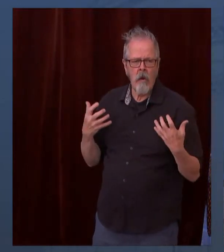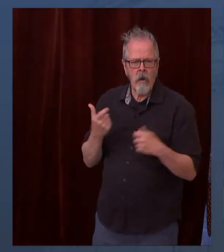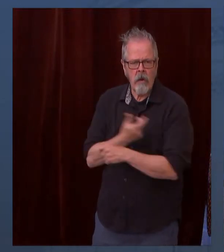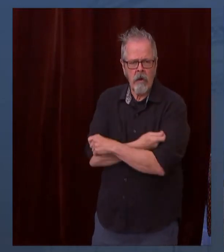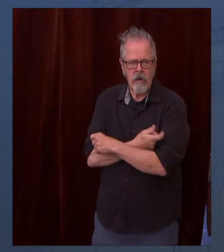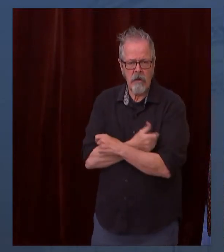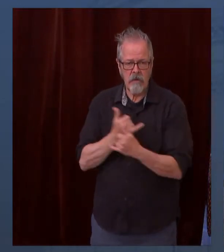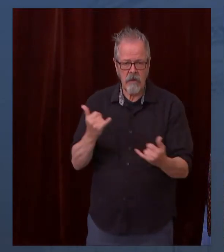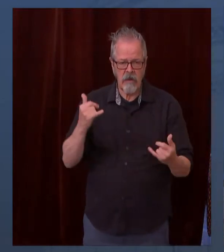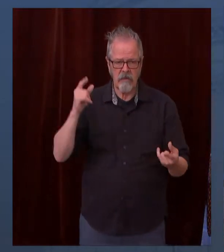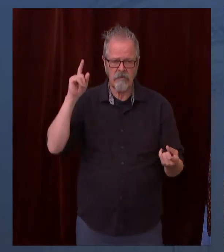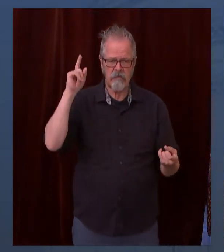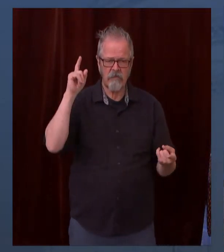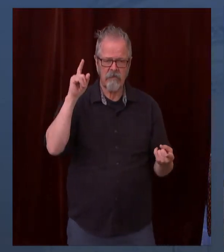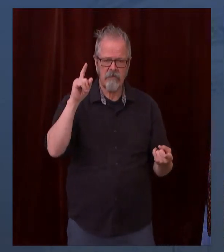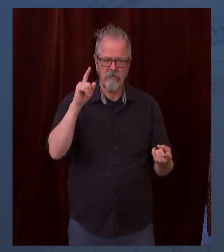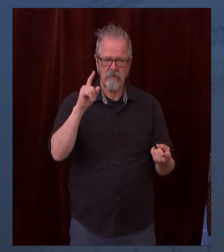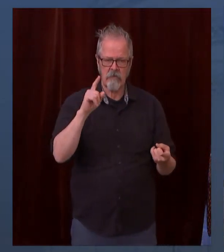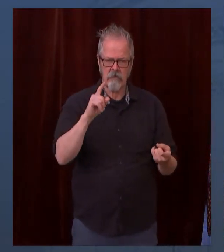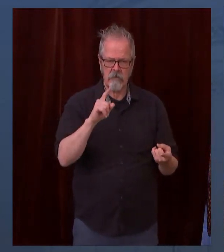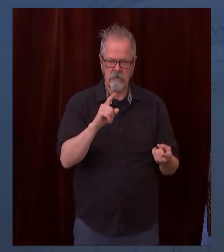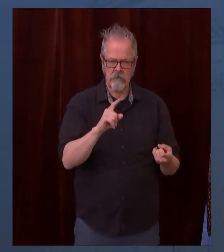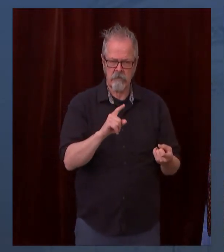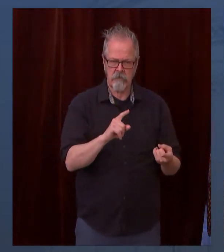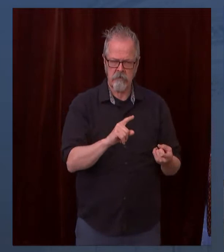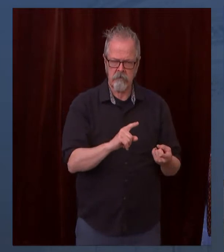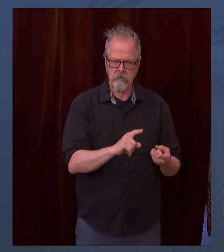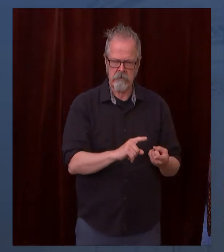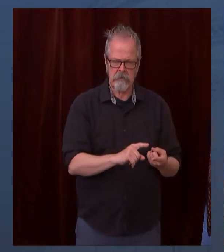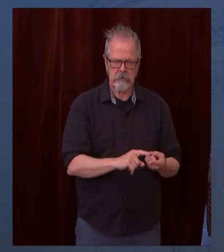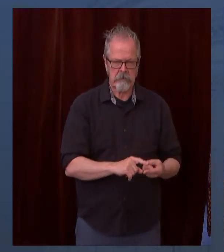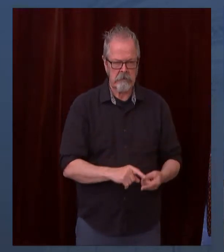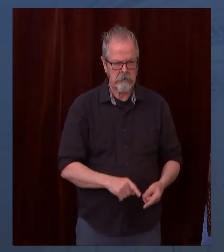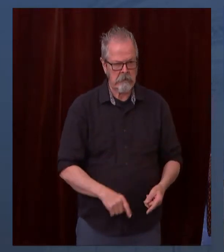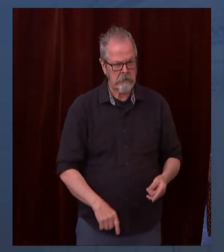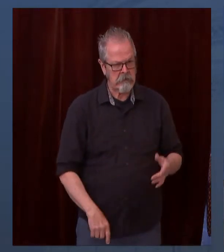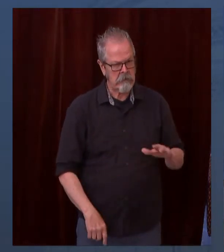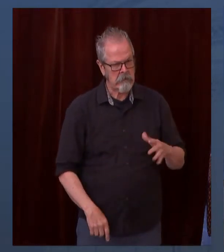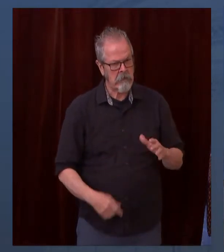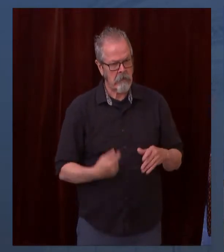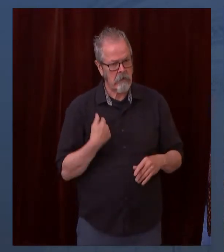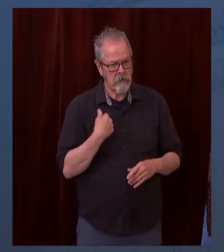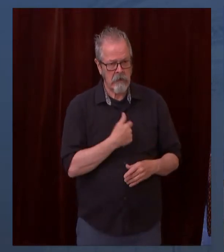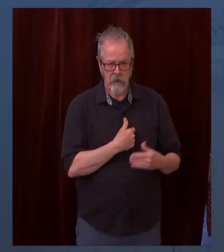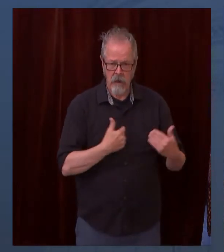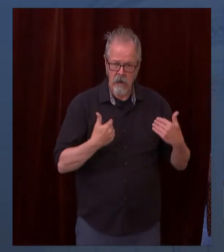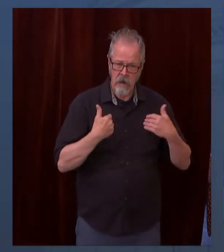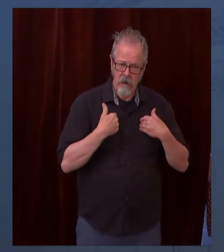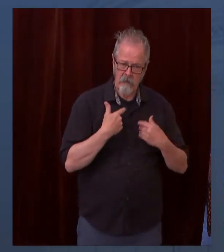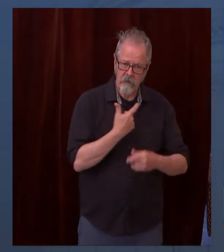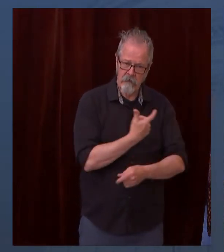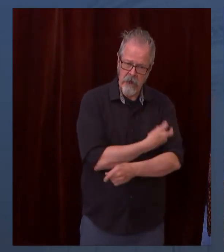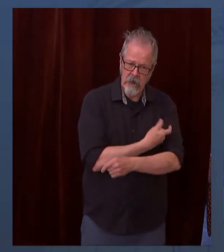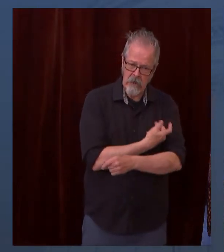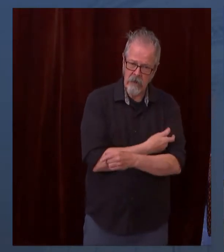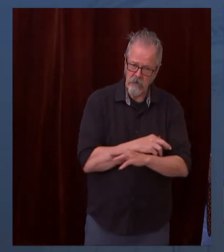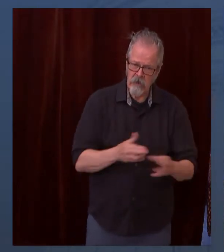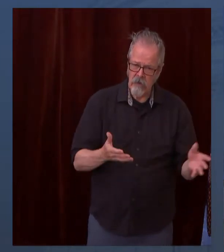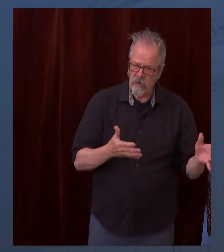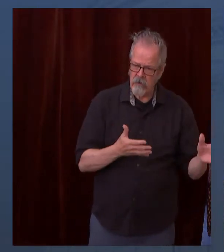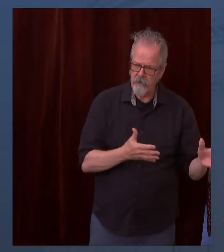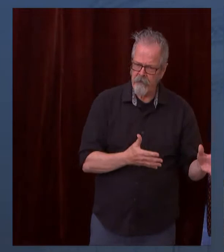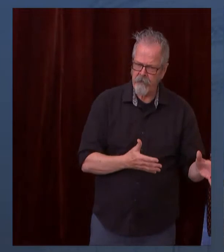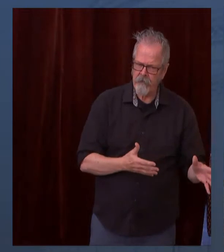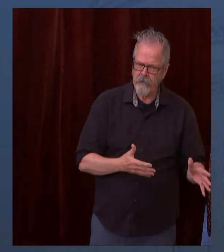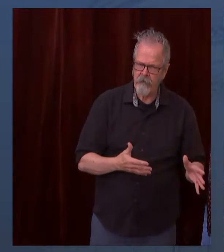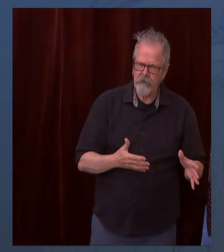to save people's lives and not see it in people's arms. Seeing vaccine on the shelf that can save people's